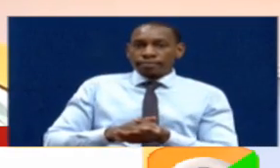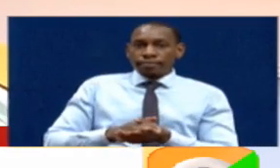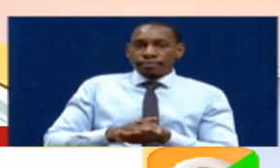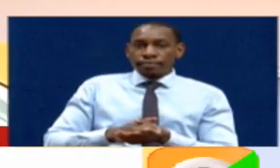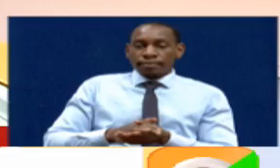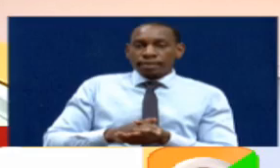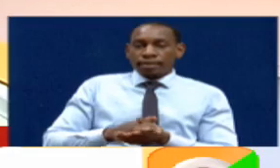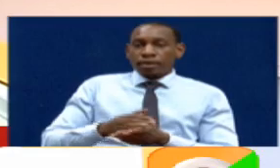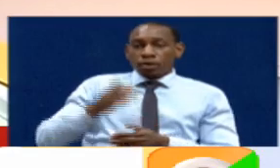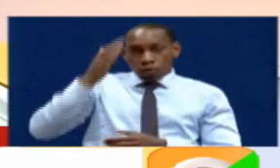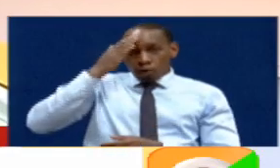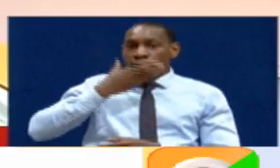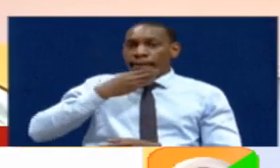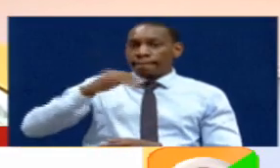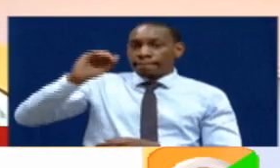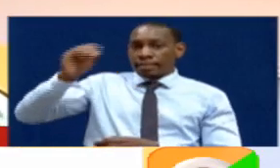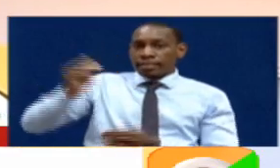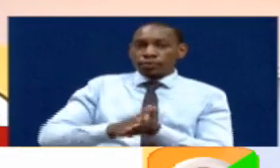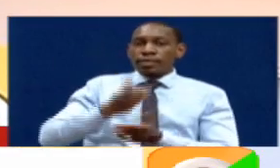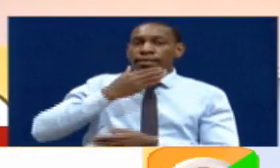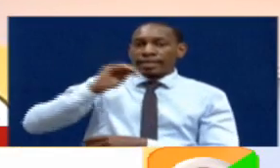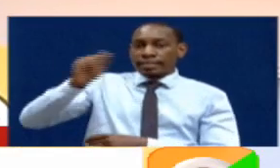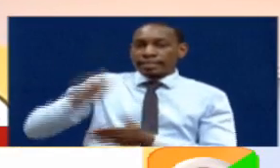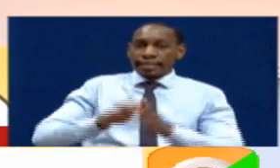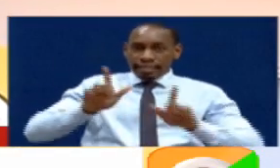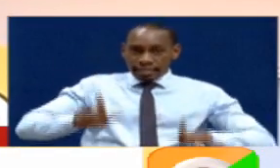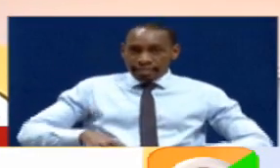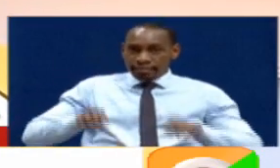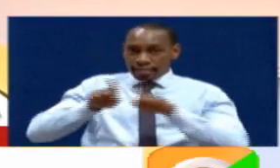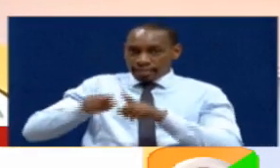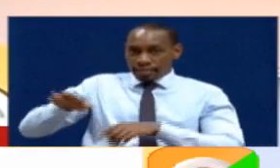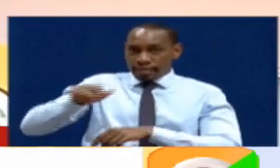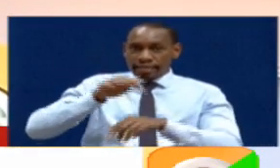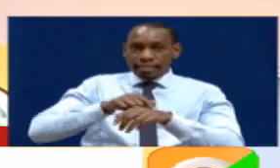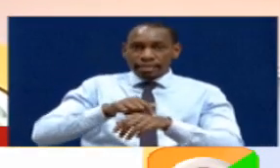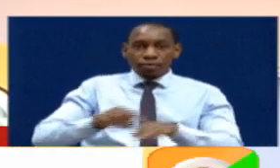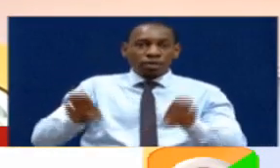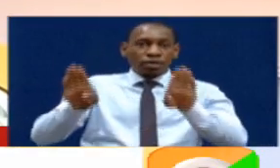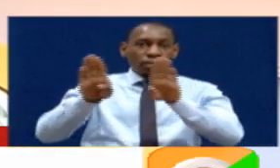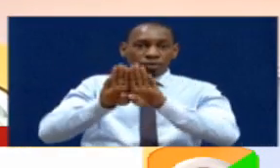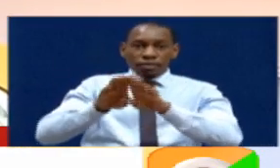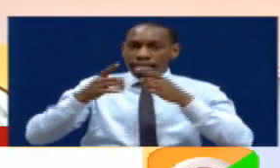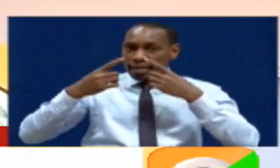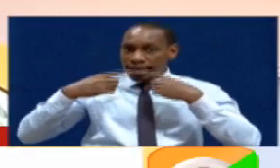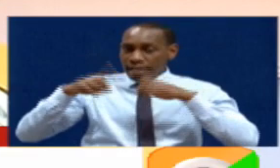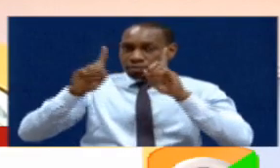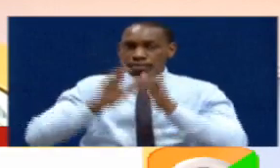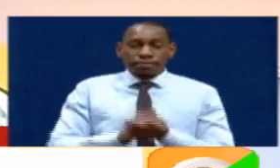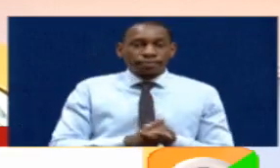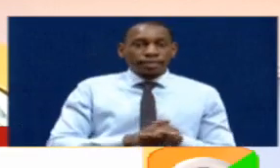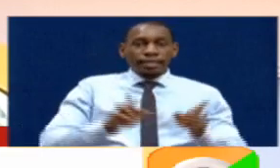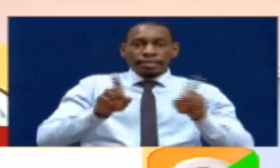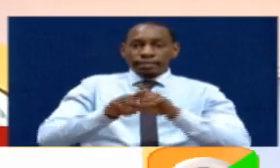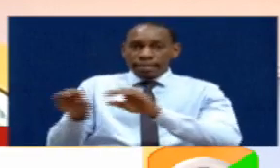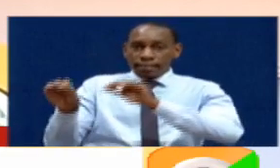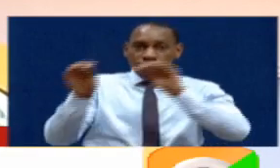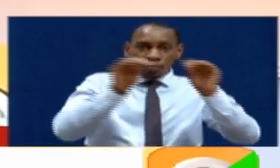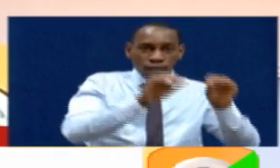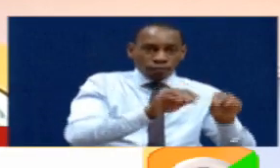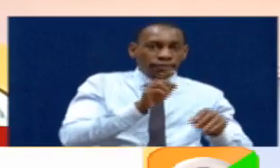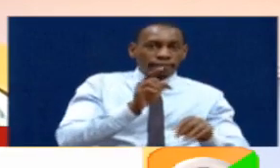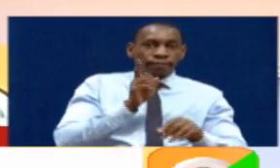you're Manchester United and Manchester City fans. He was living there when the lockdown came about. And he had to move